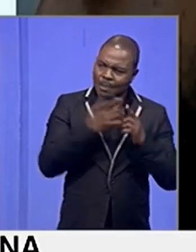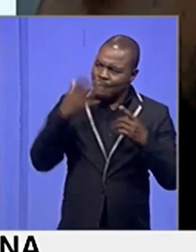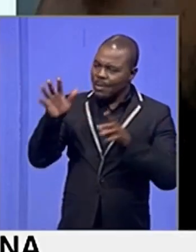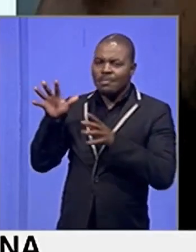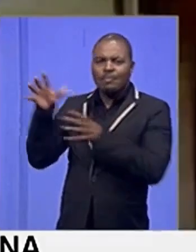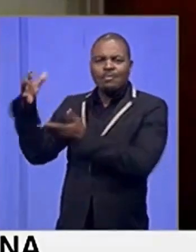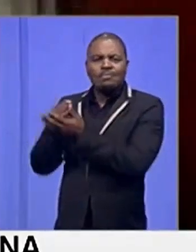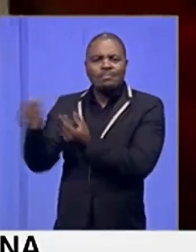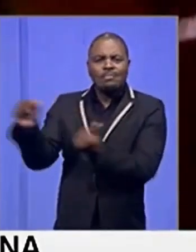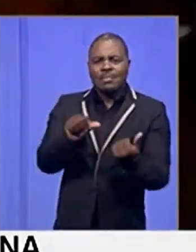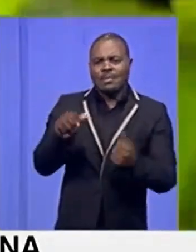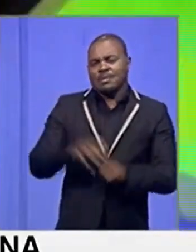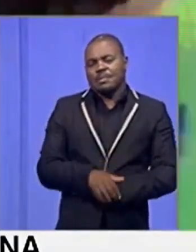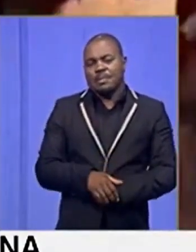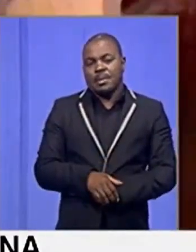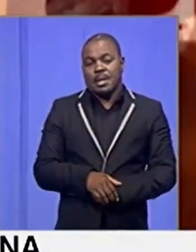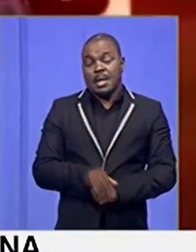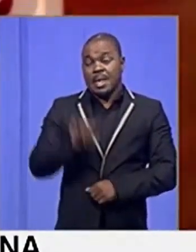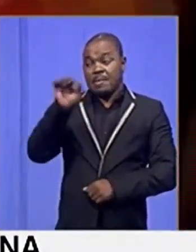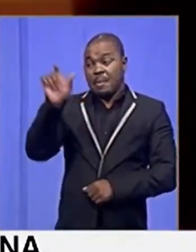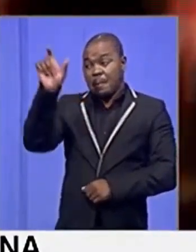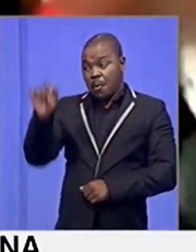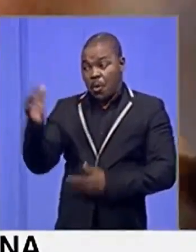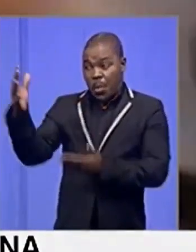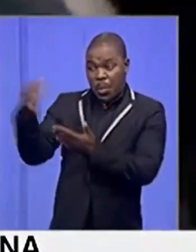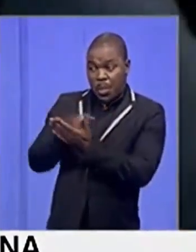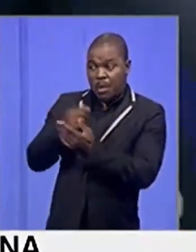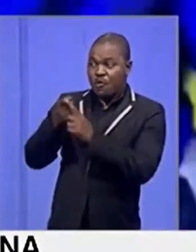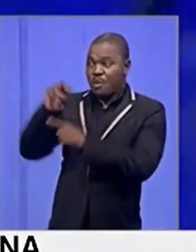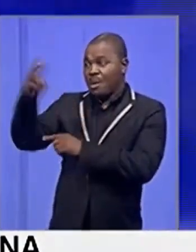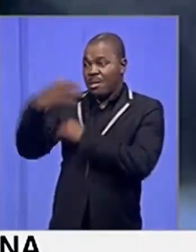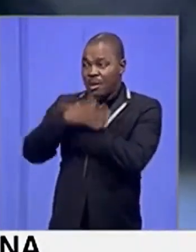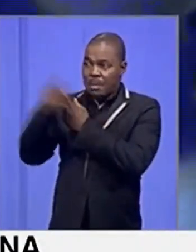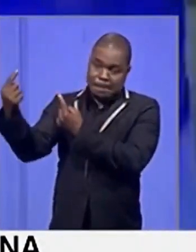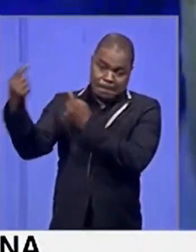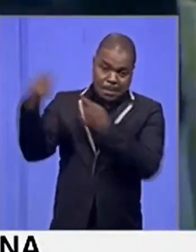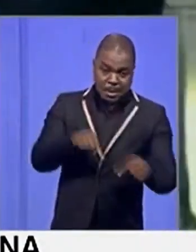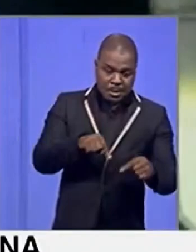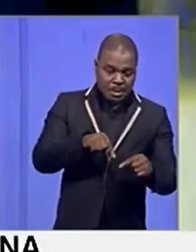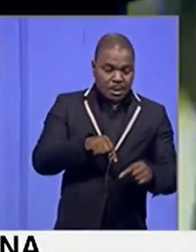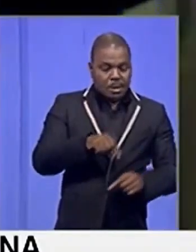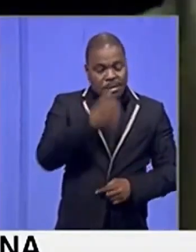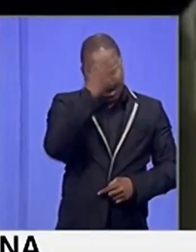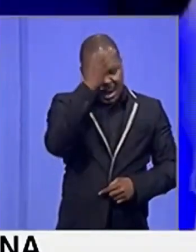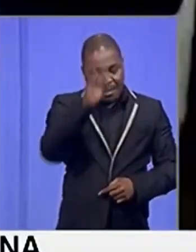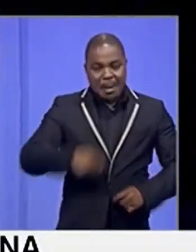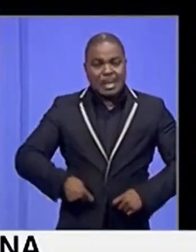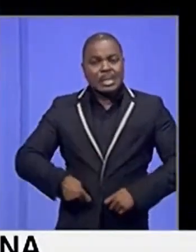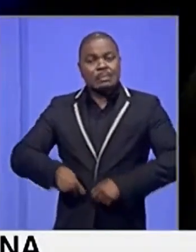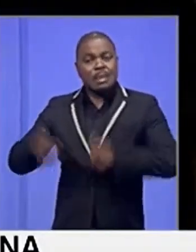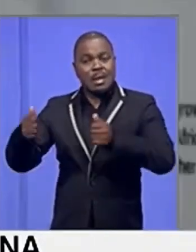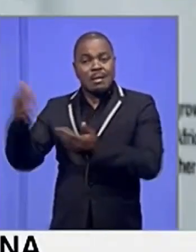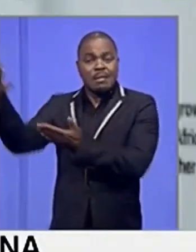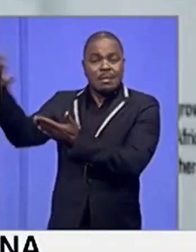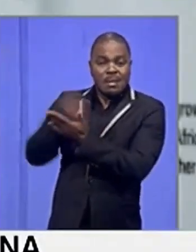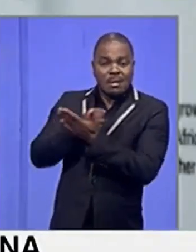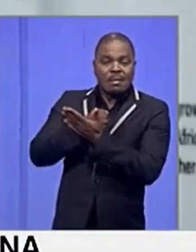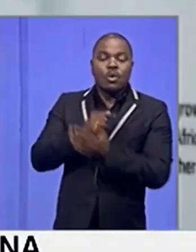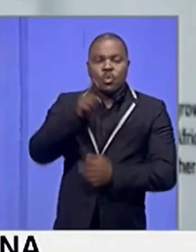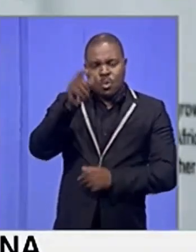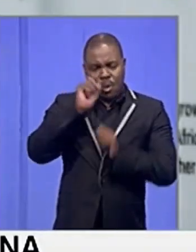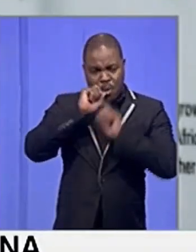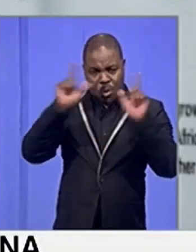the person has been deported and has been brought to the country at the expense of the state, you are aware that we